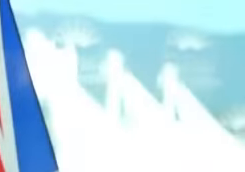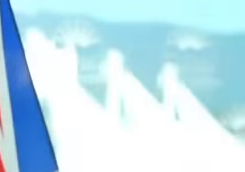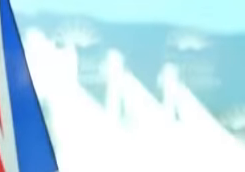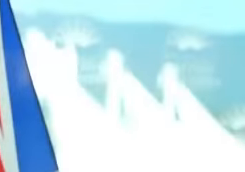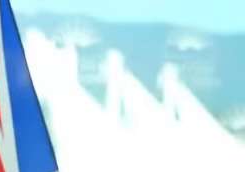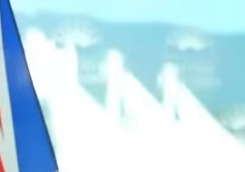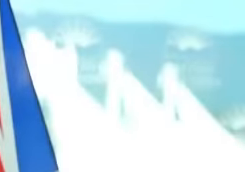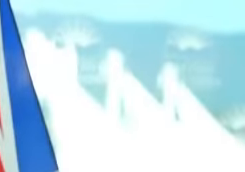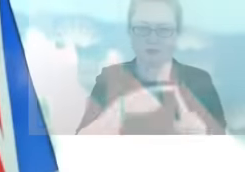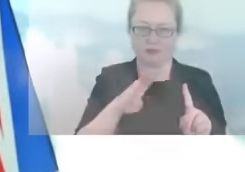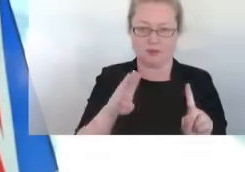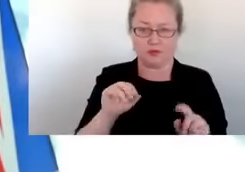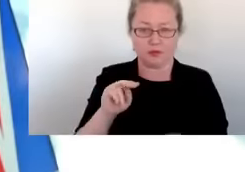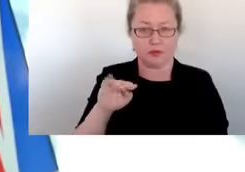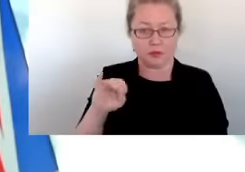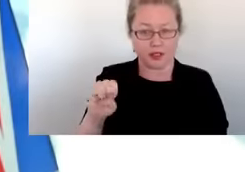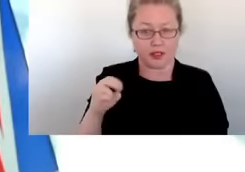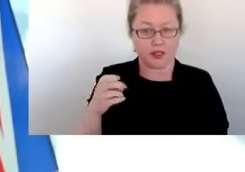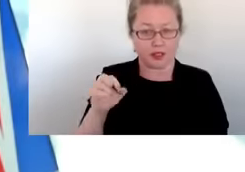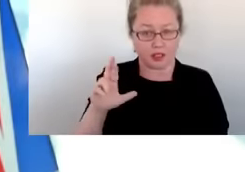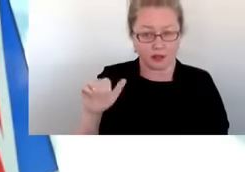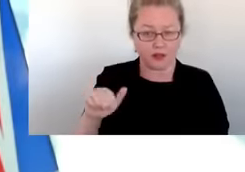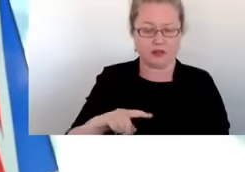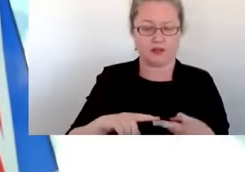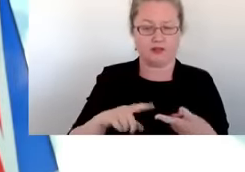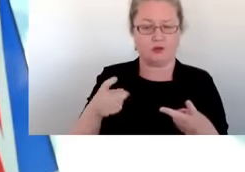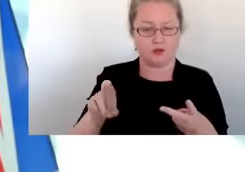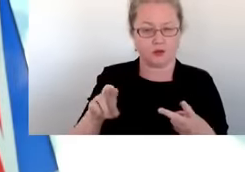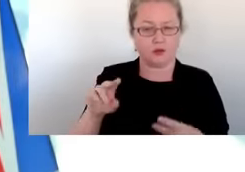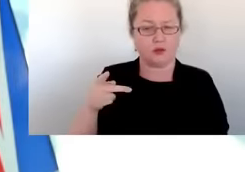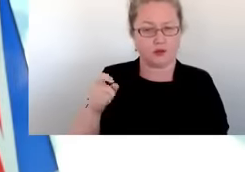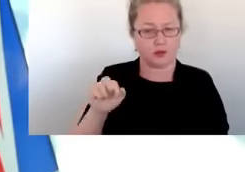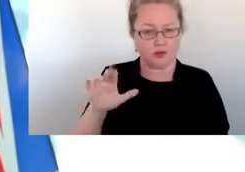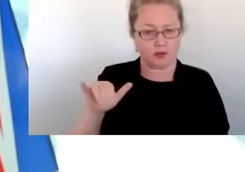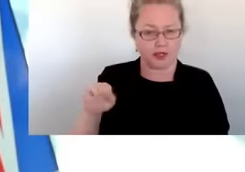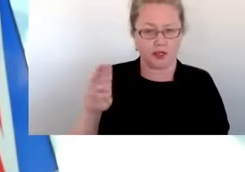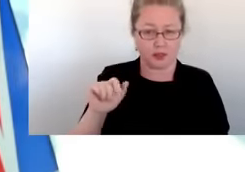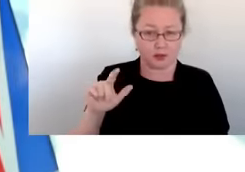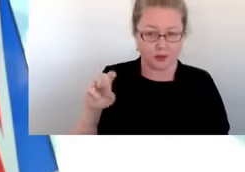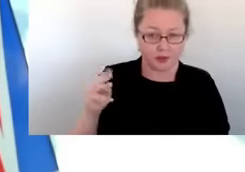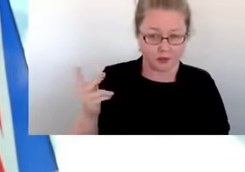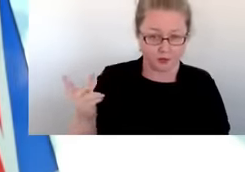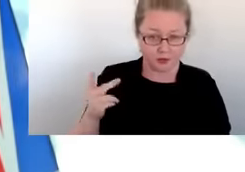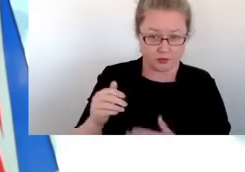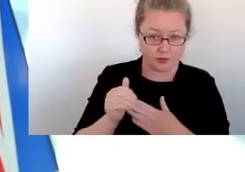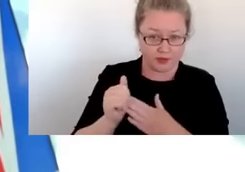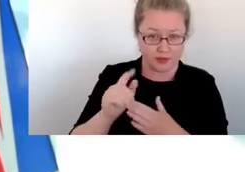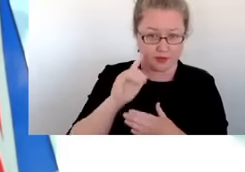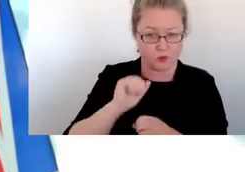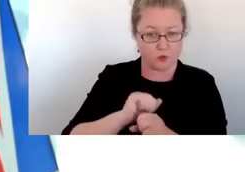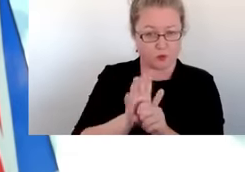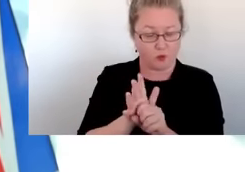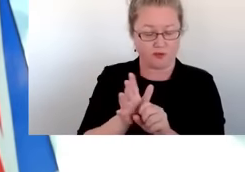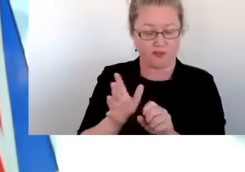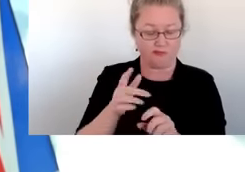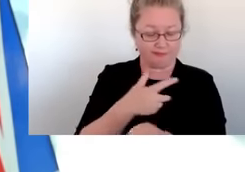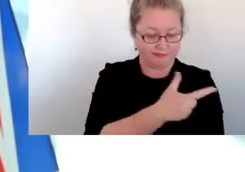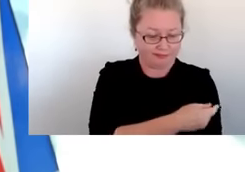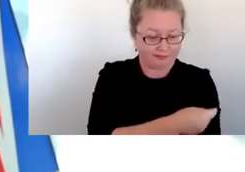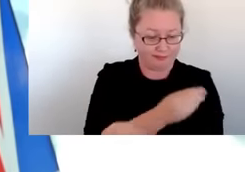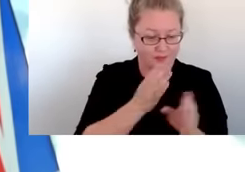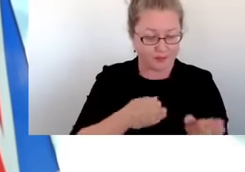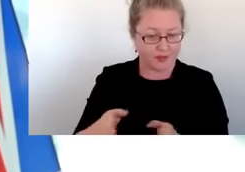Provincial Health Officer, and Dr. Penny Bivalent, Executive Lead of BC's COVID-19 Immunization Plan. We're honoured to be here on the